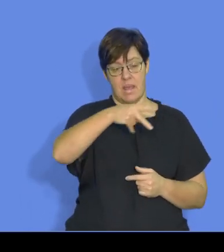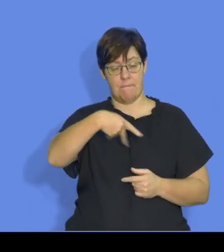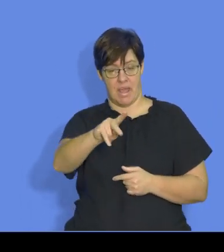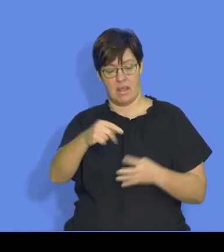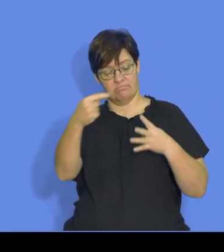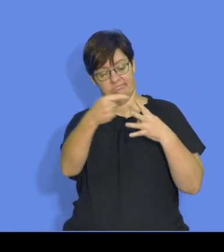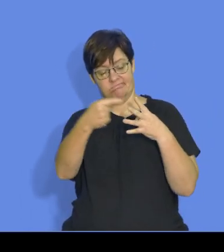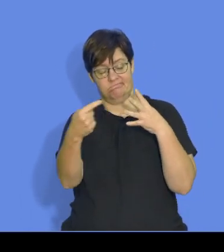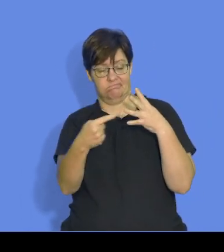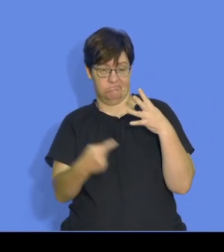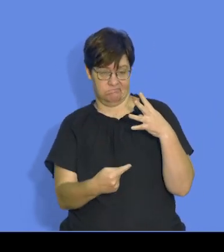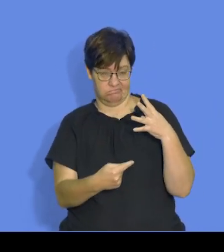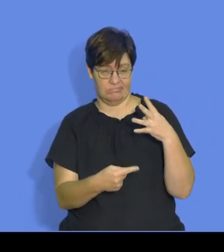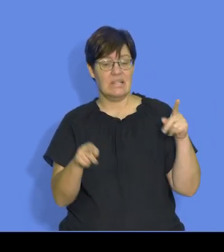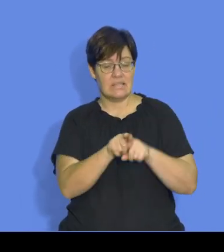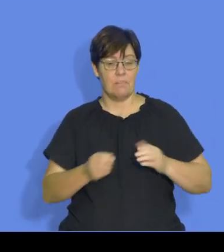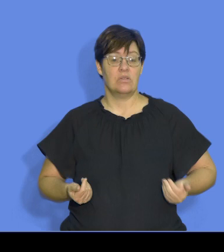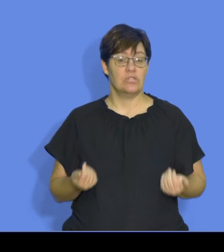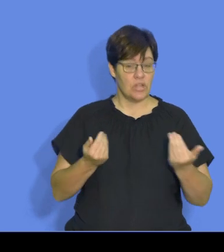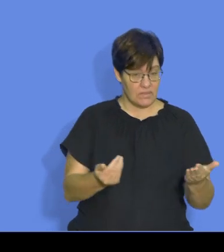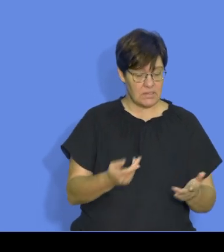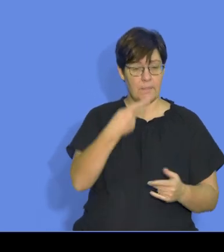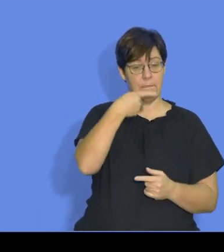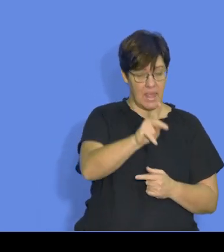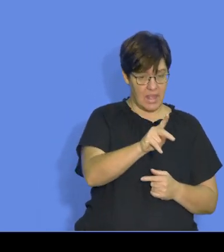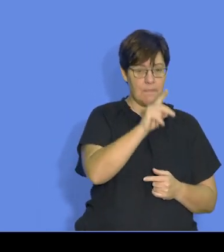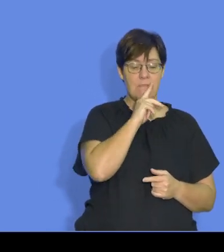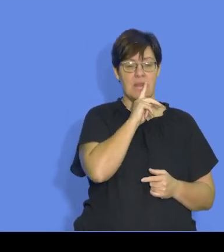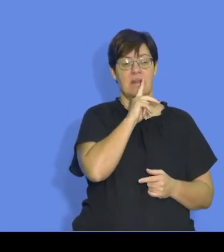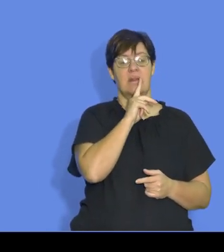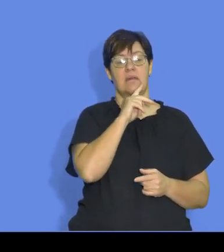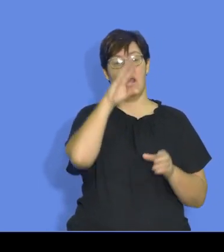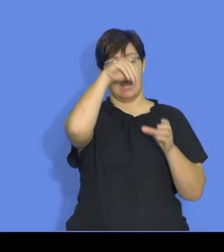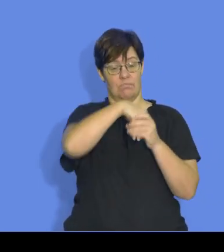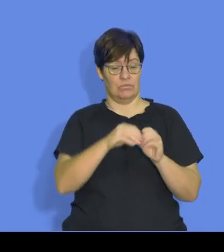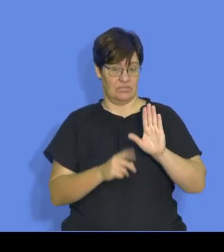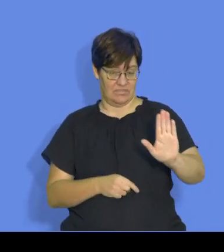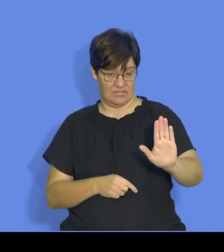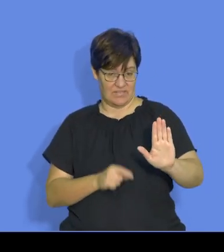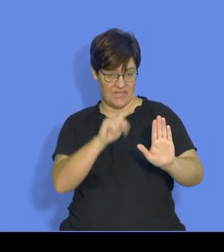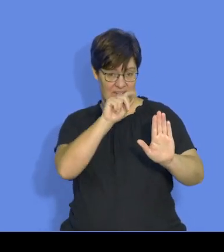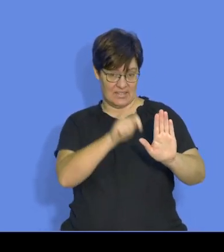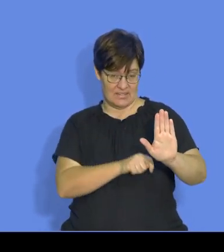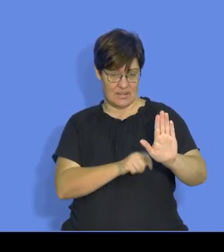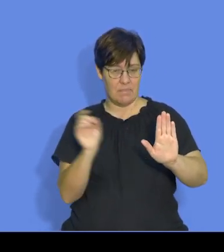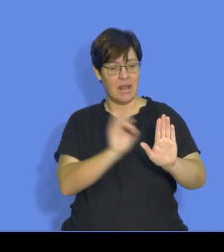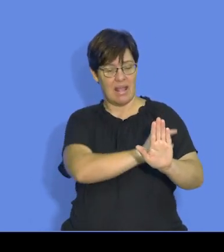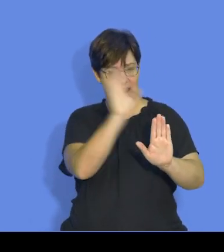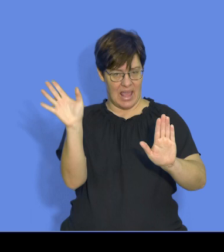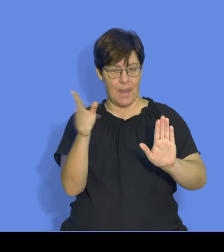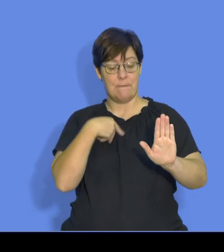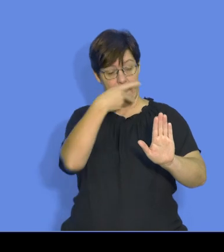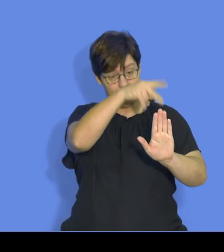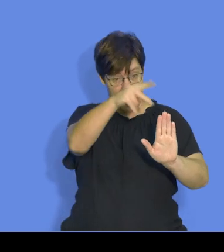of goods and or service is called input VAT. That gives you now a clear understanding of what